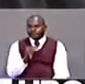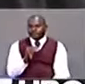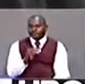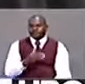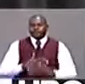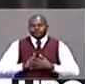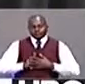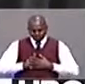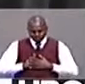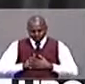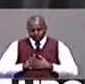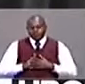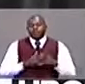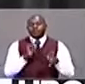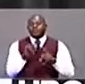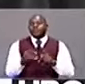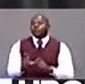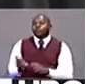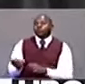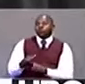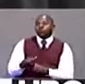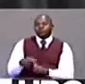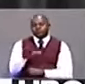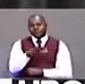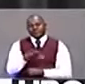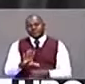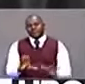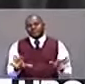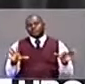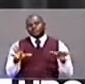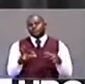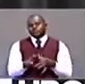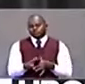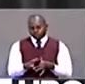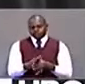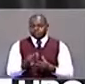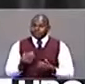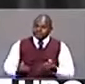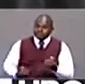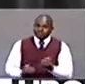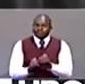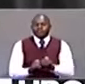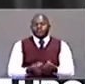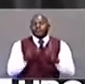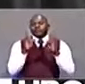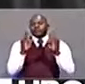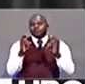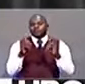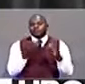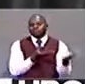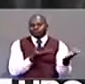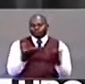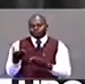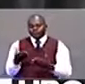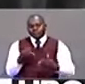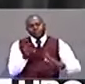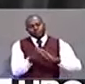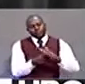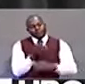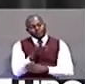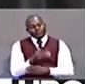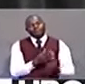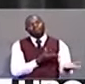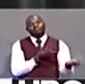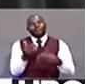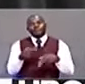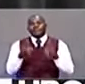on behalf of the people of Gulu City, I also join in to support the motion that has been moved by the Prime